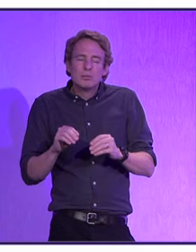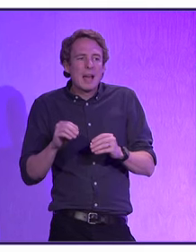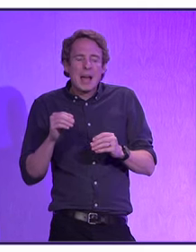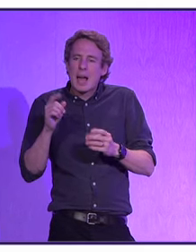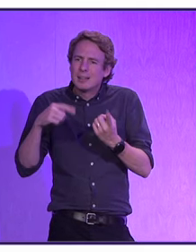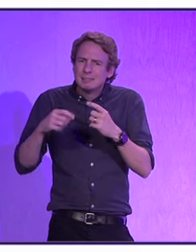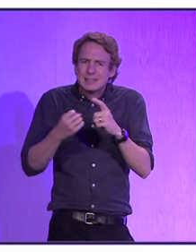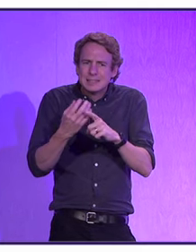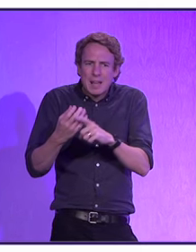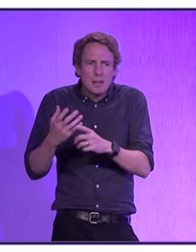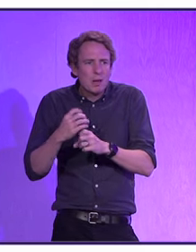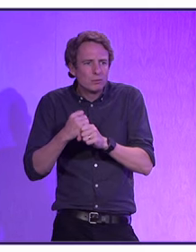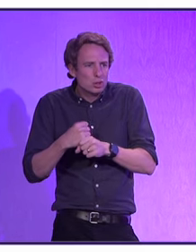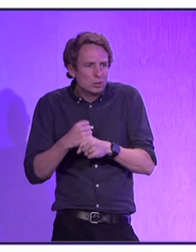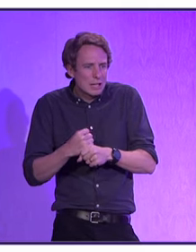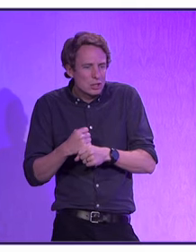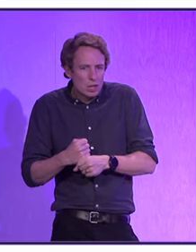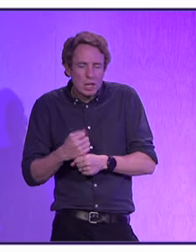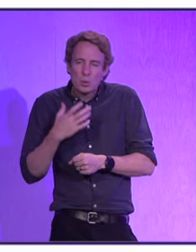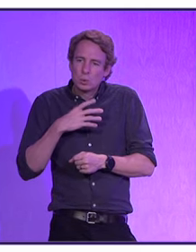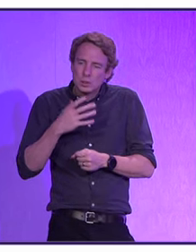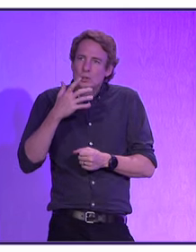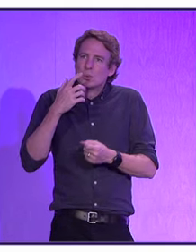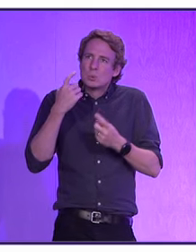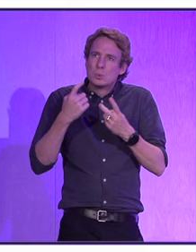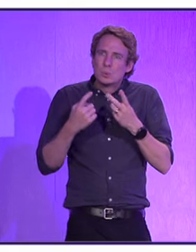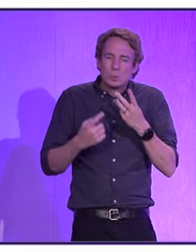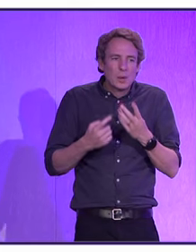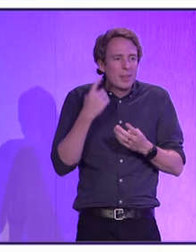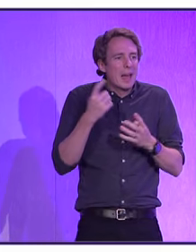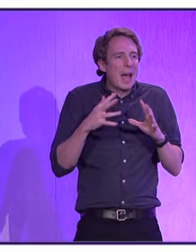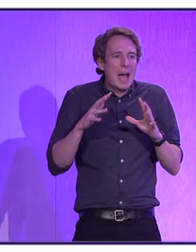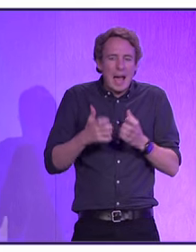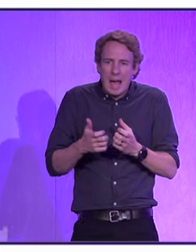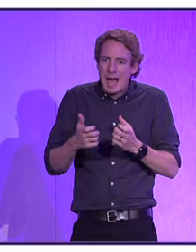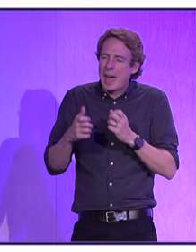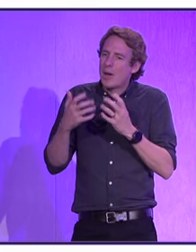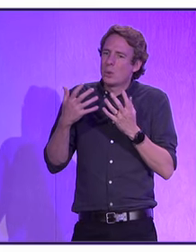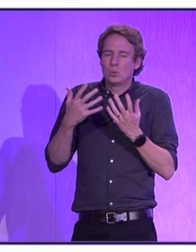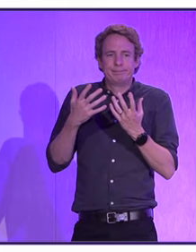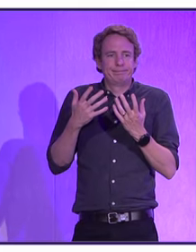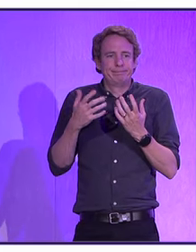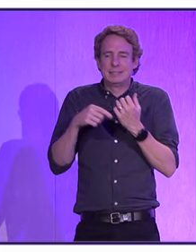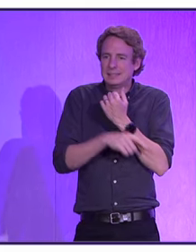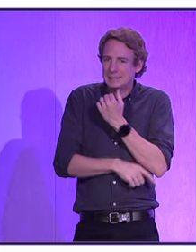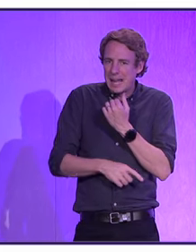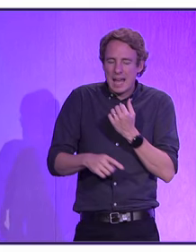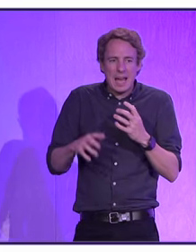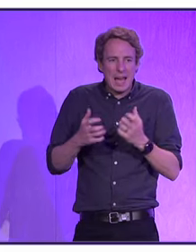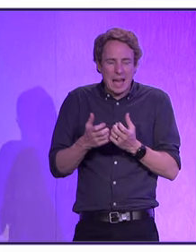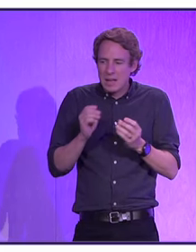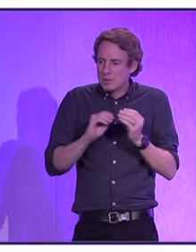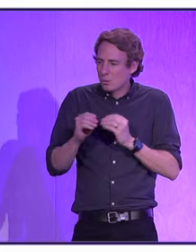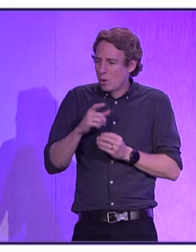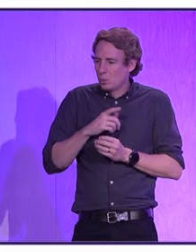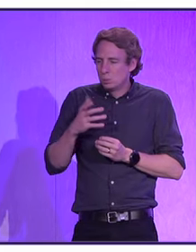prevent developer frustration, and then we need to take all these things in mind, right? And how do we arrive at technical debt is sometimes we don't